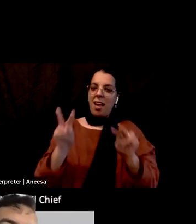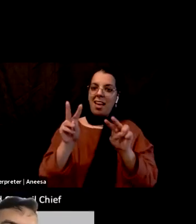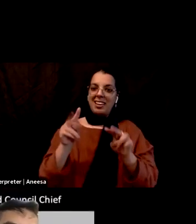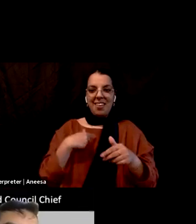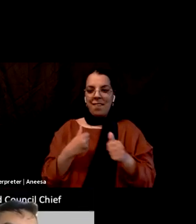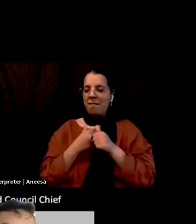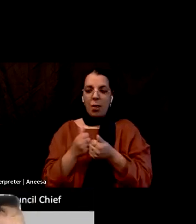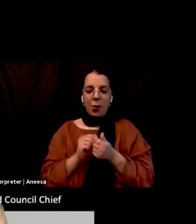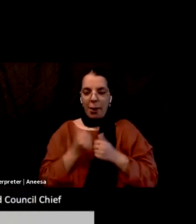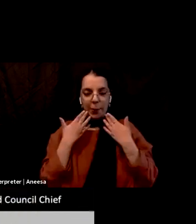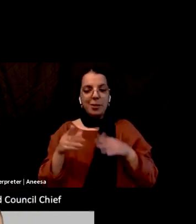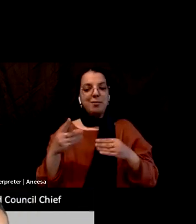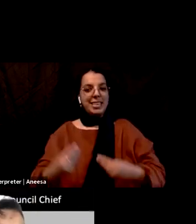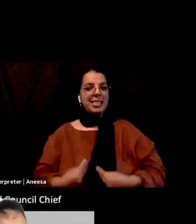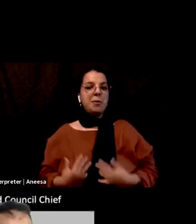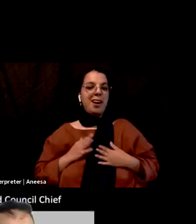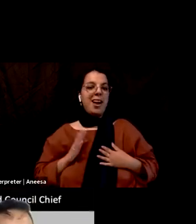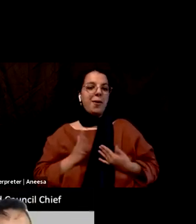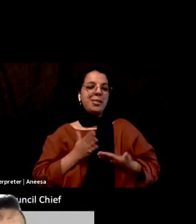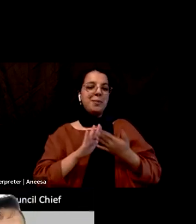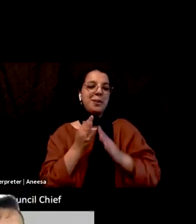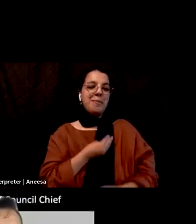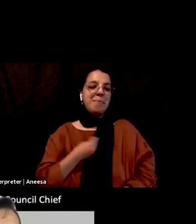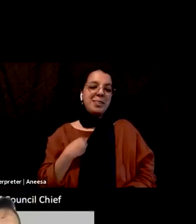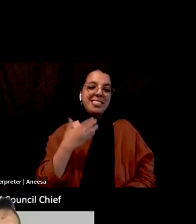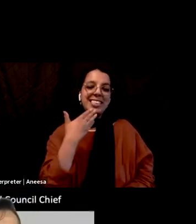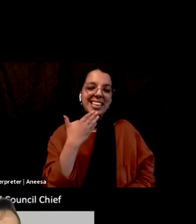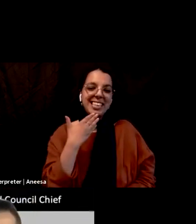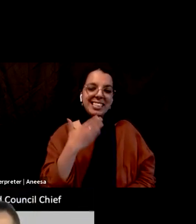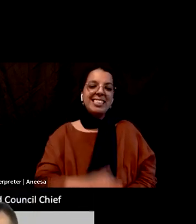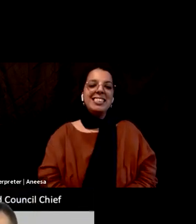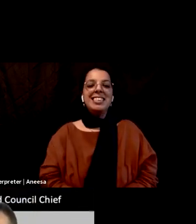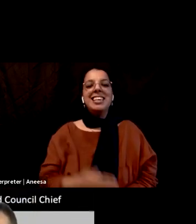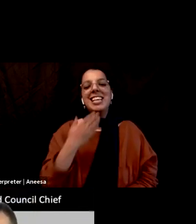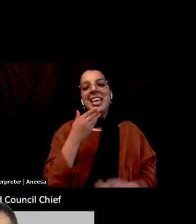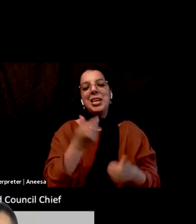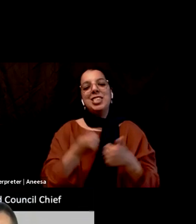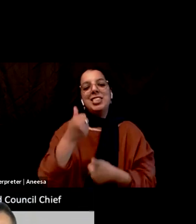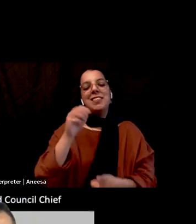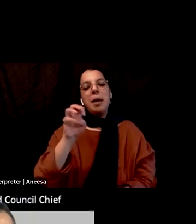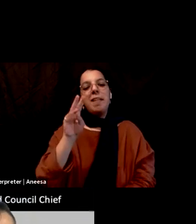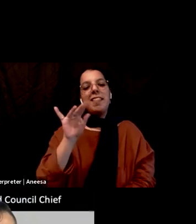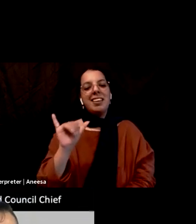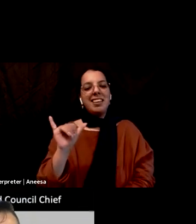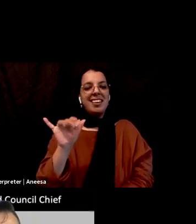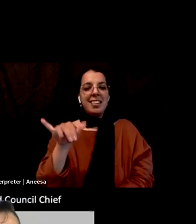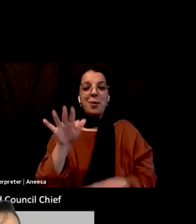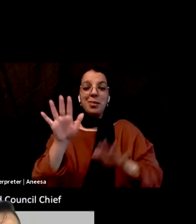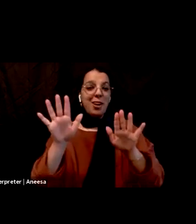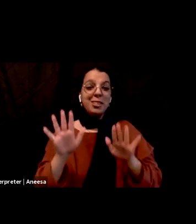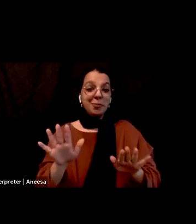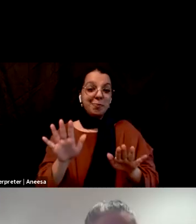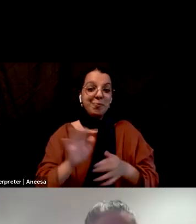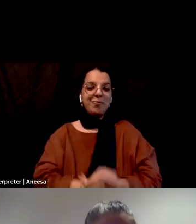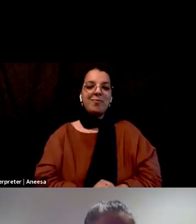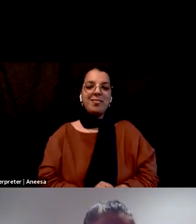our community members. Miigwech. Miigwech, Chief Emily, that was awesome.